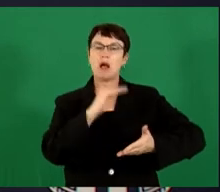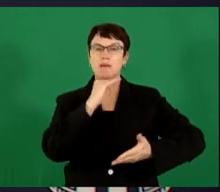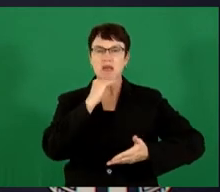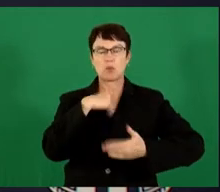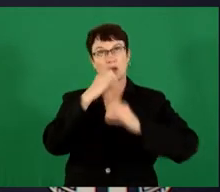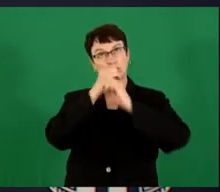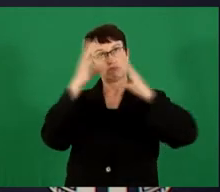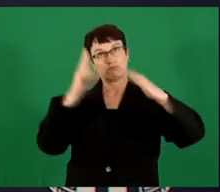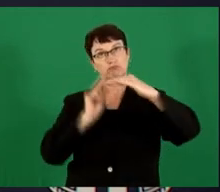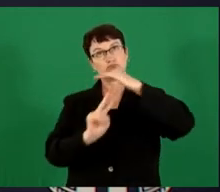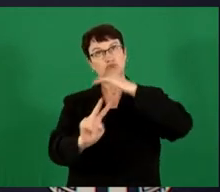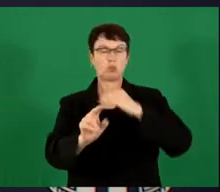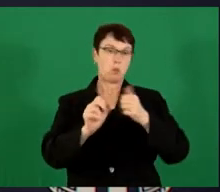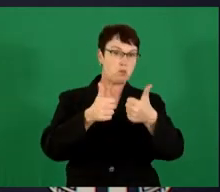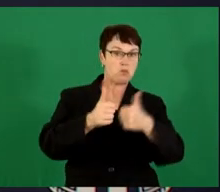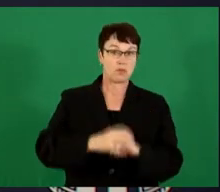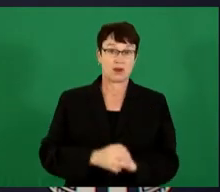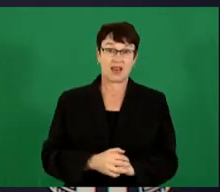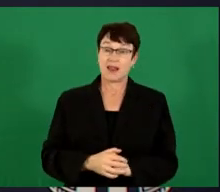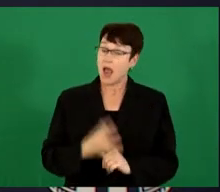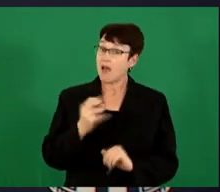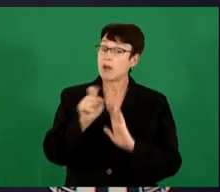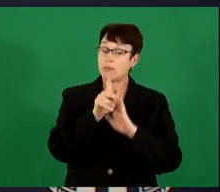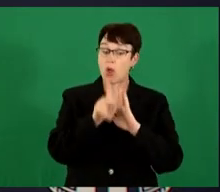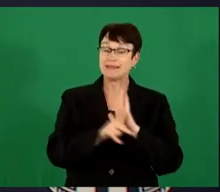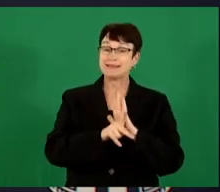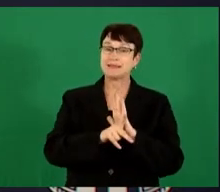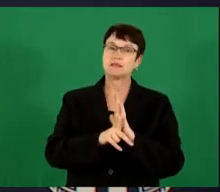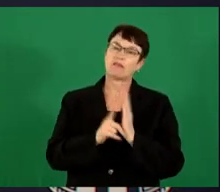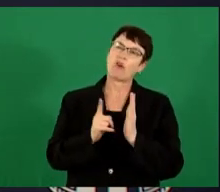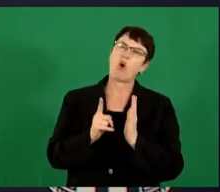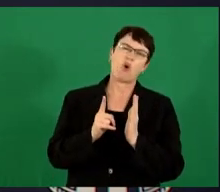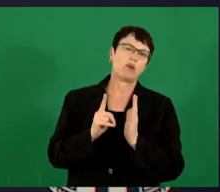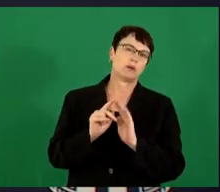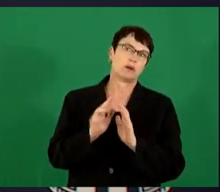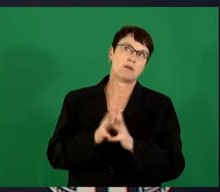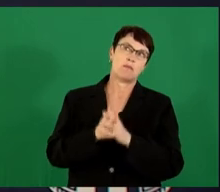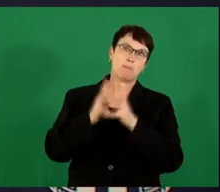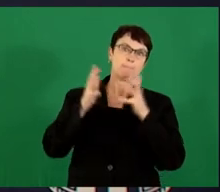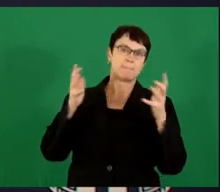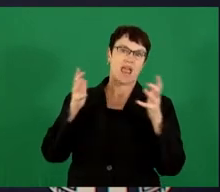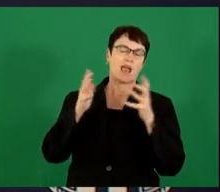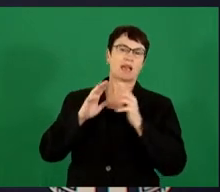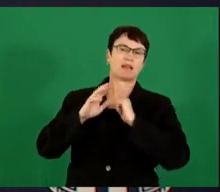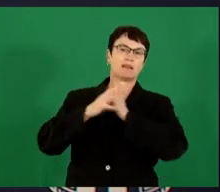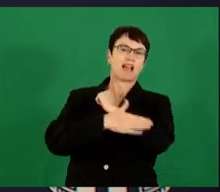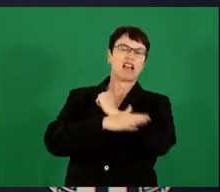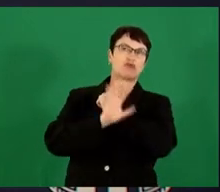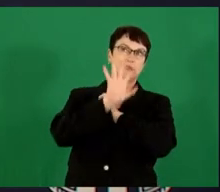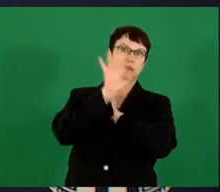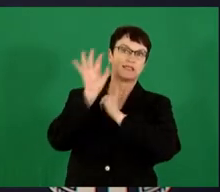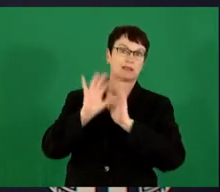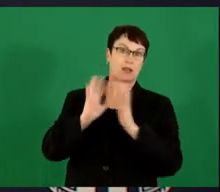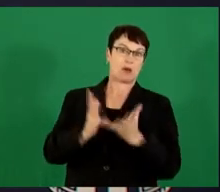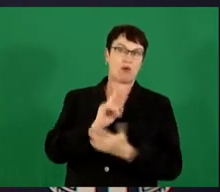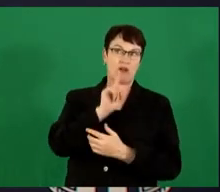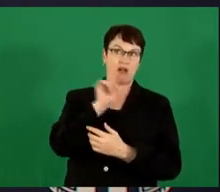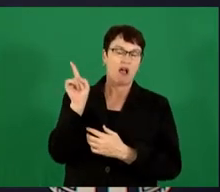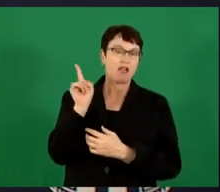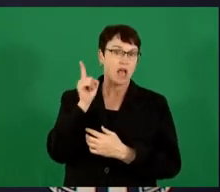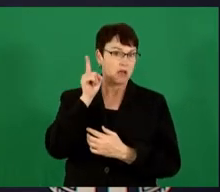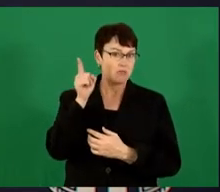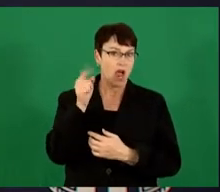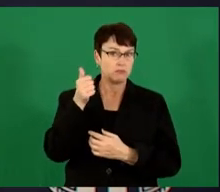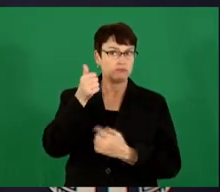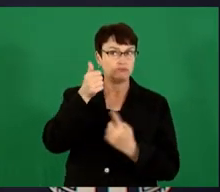Policy normalization in major economies and slower global growth last year contributed to